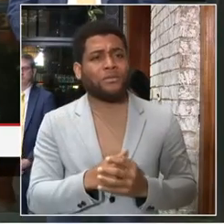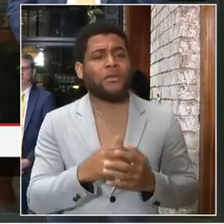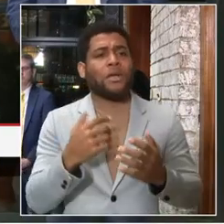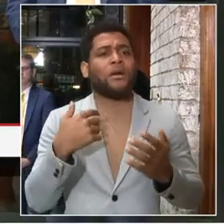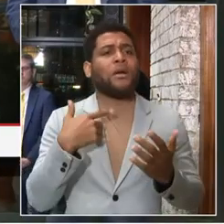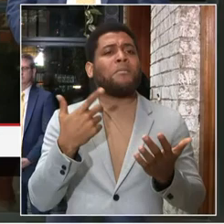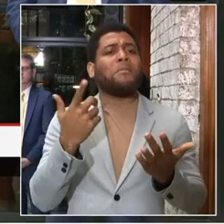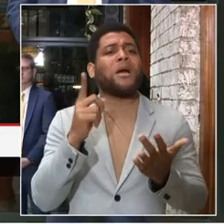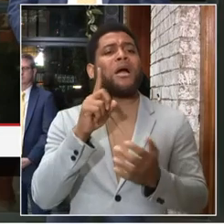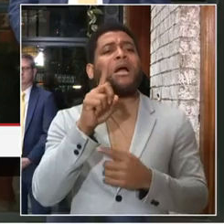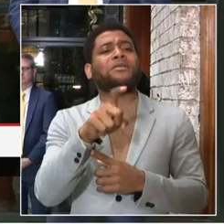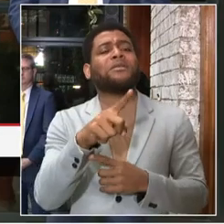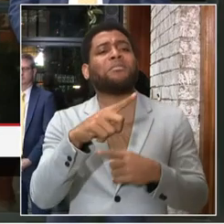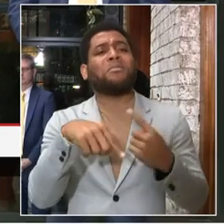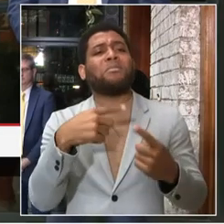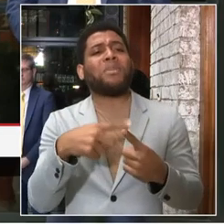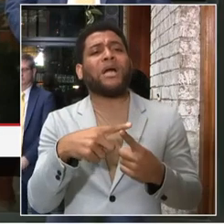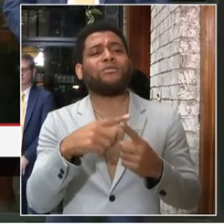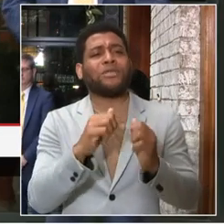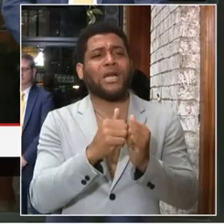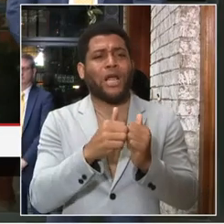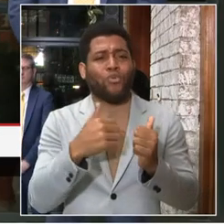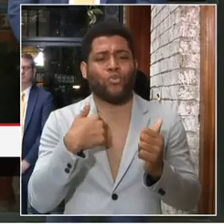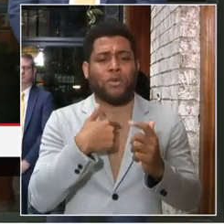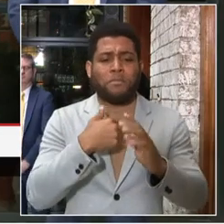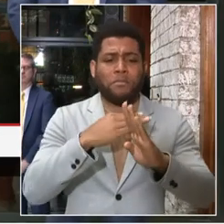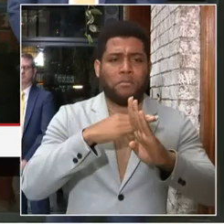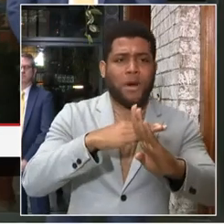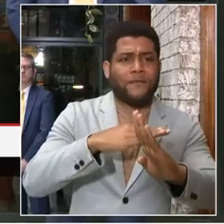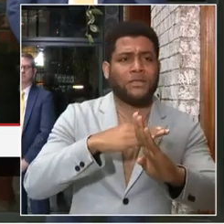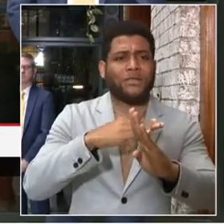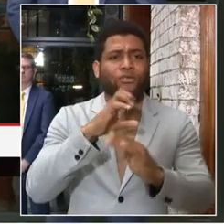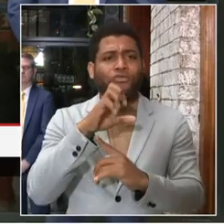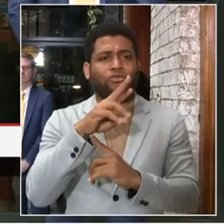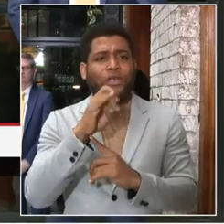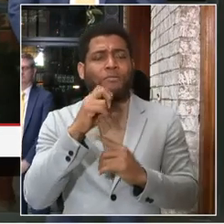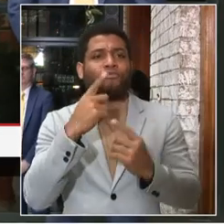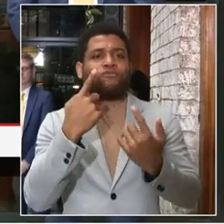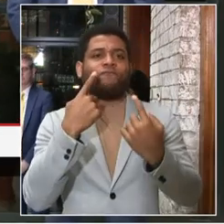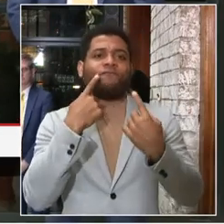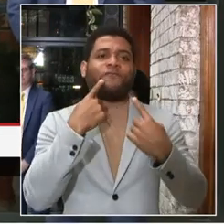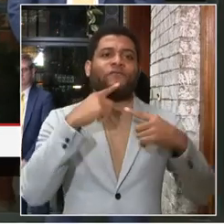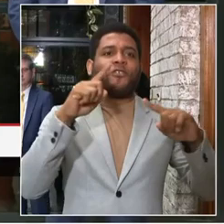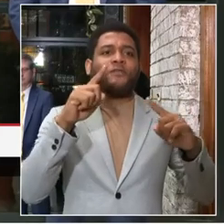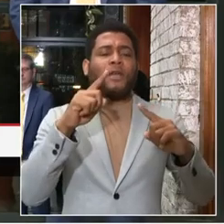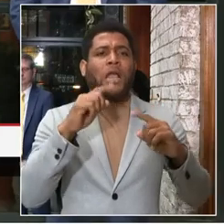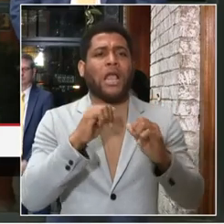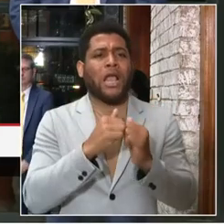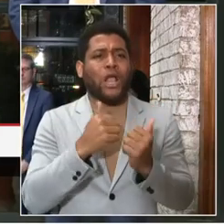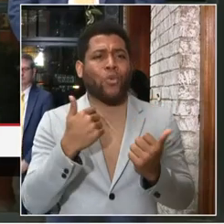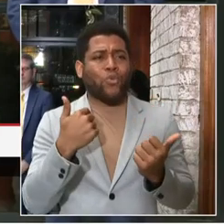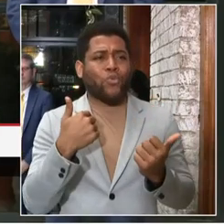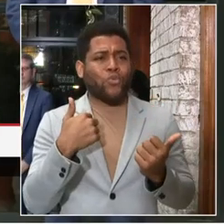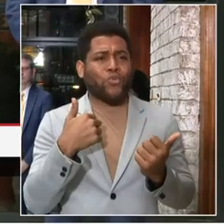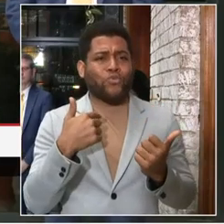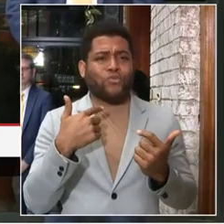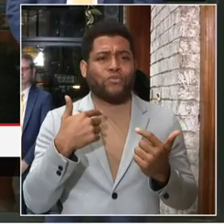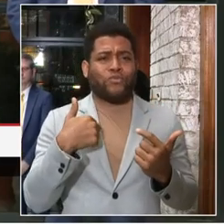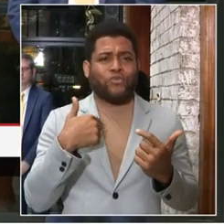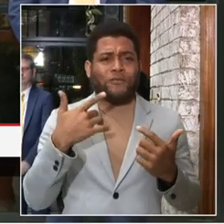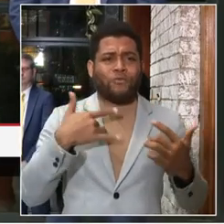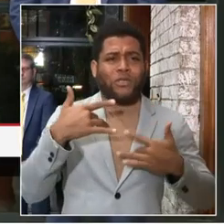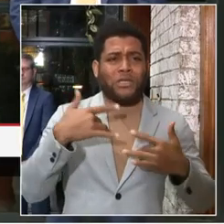of preventing crime that many of the provisions would have, but worried about the racial impact that increasing